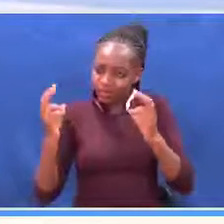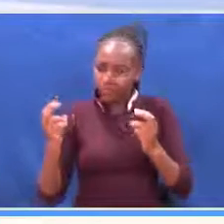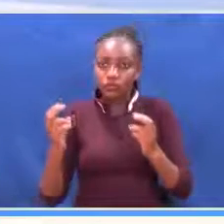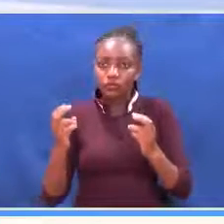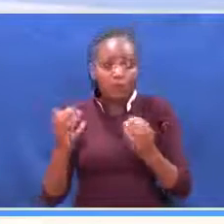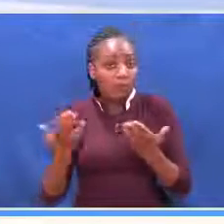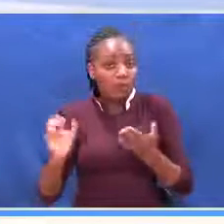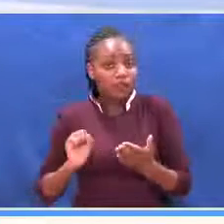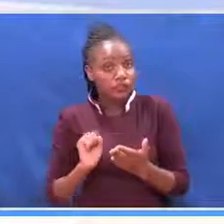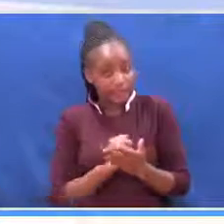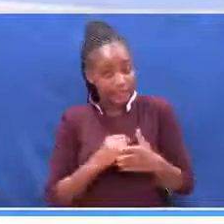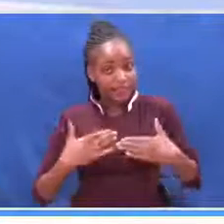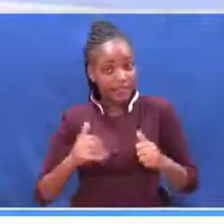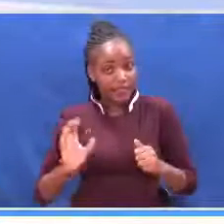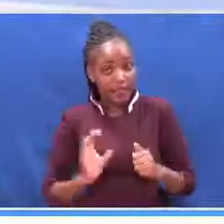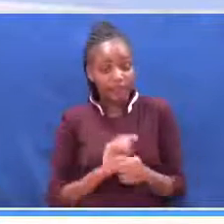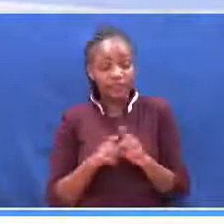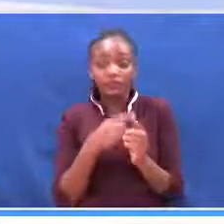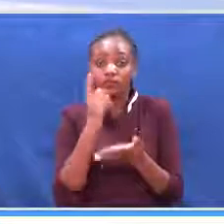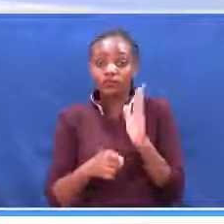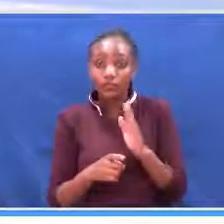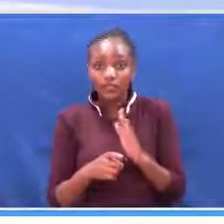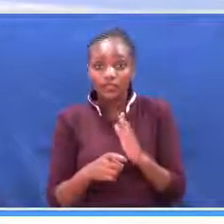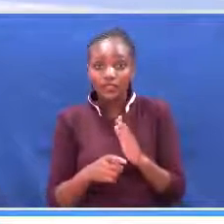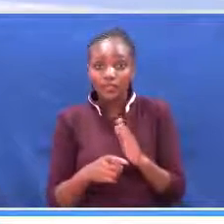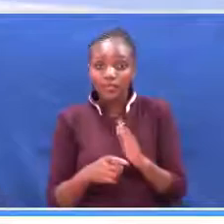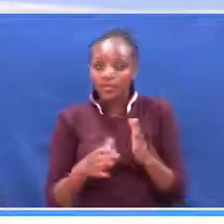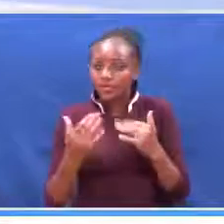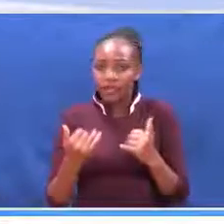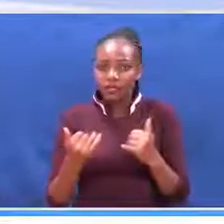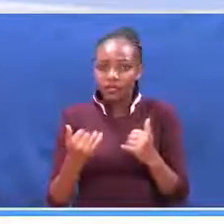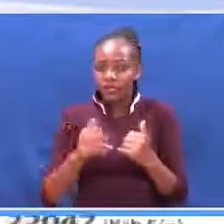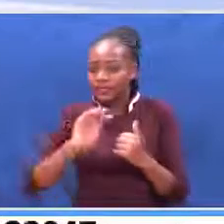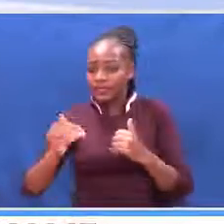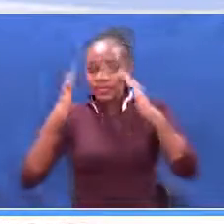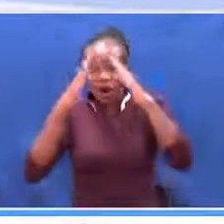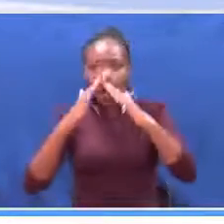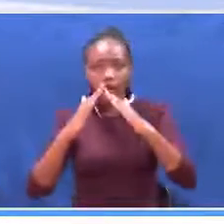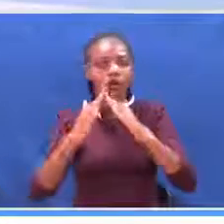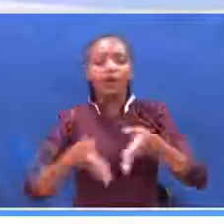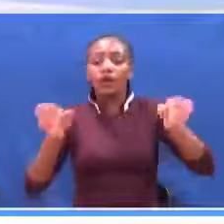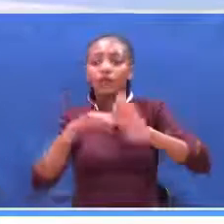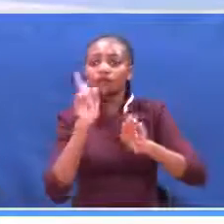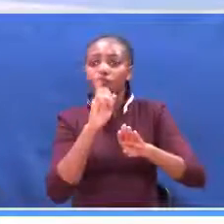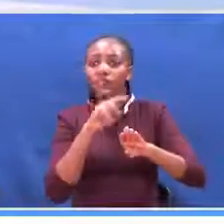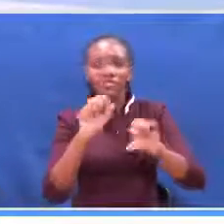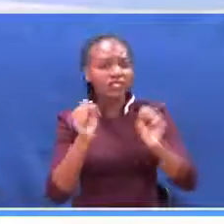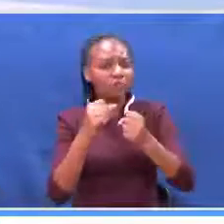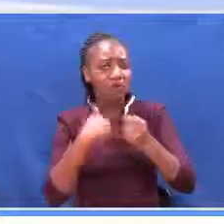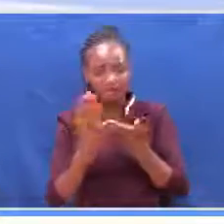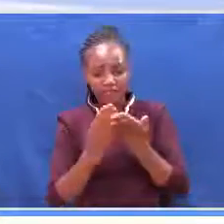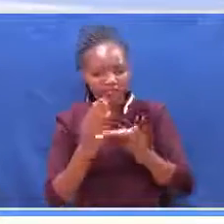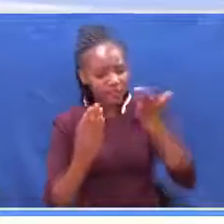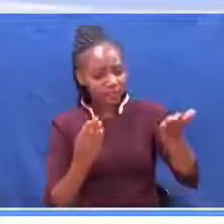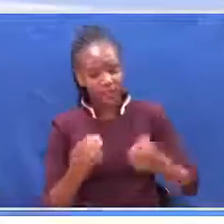to the Senate Health Committee, claiming that City Hall has been locked out of the county coffers. Musa Salah